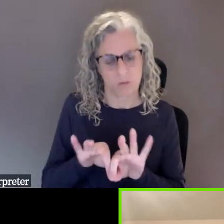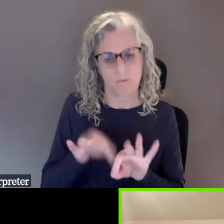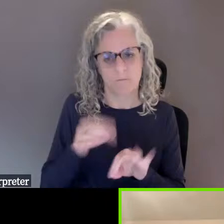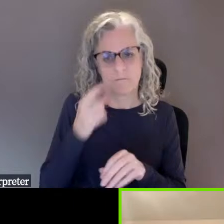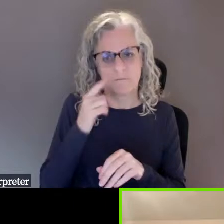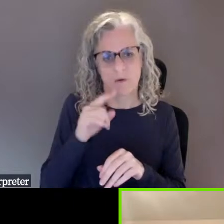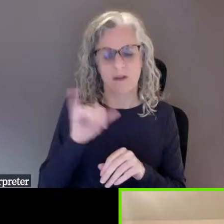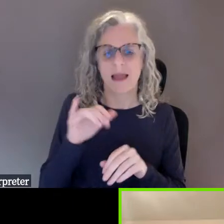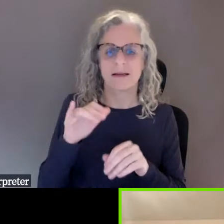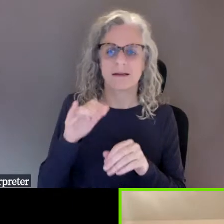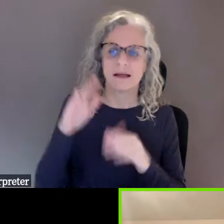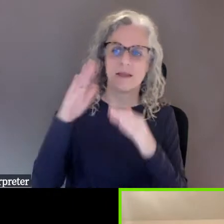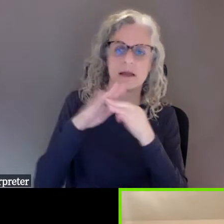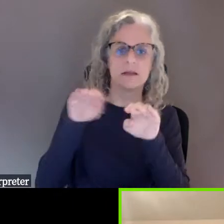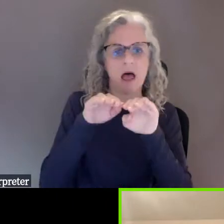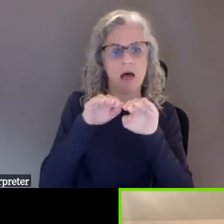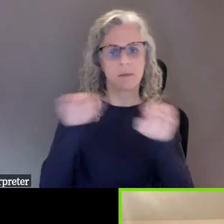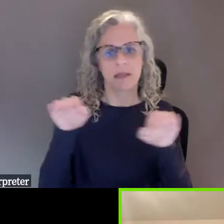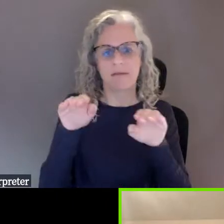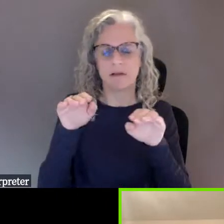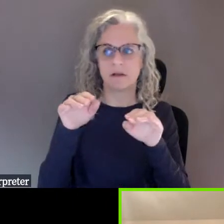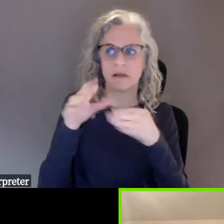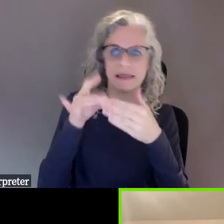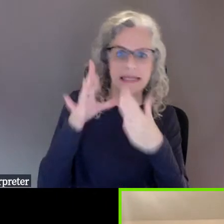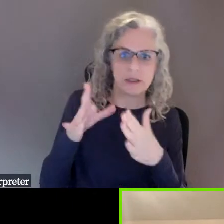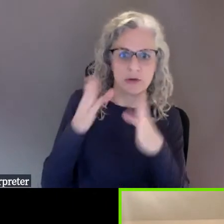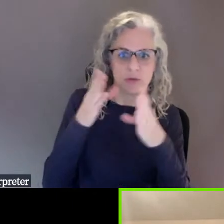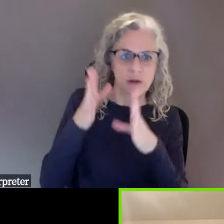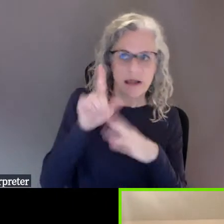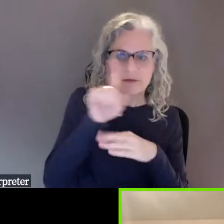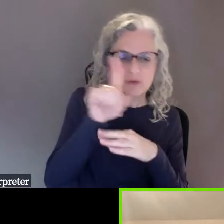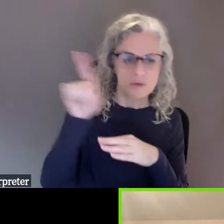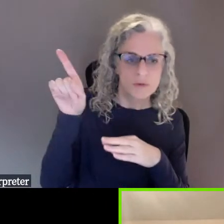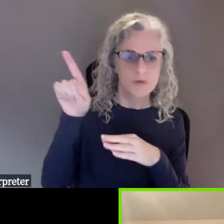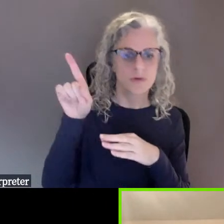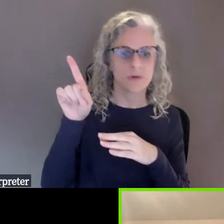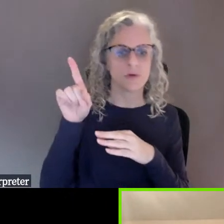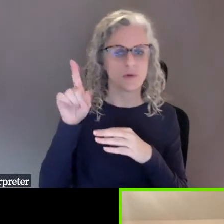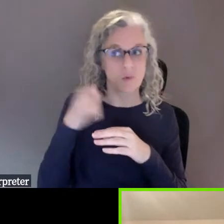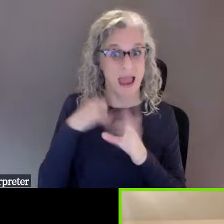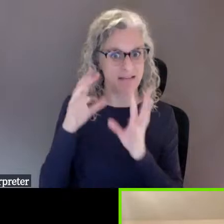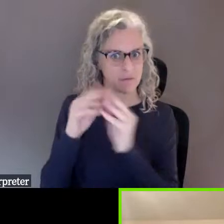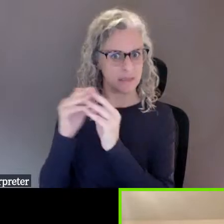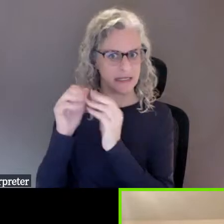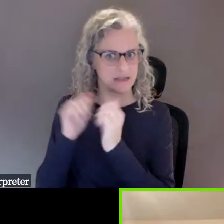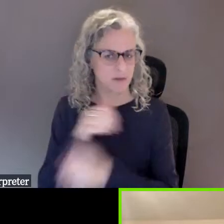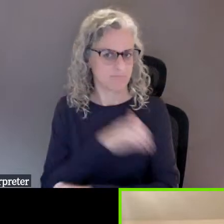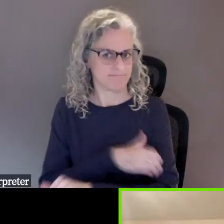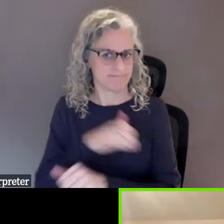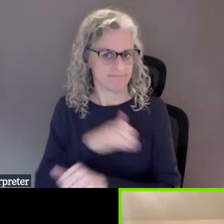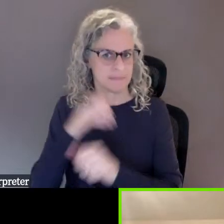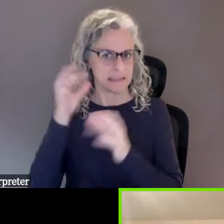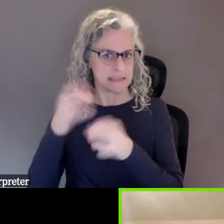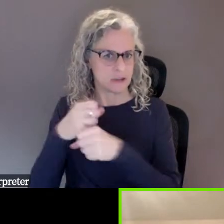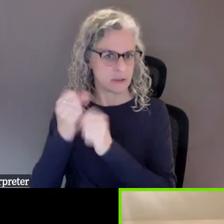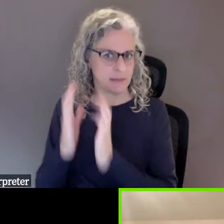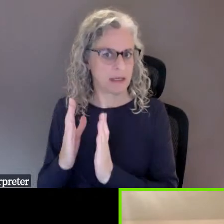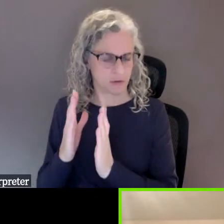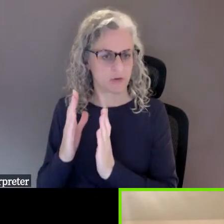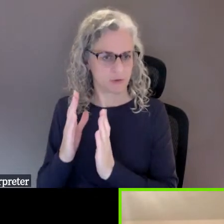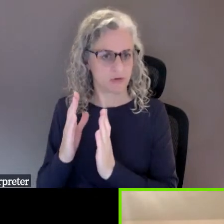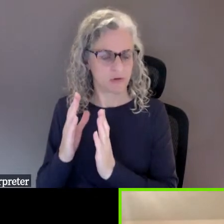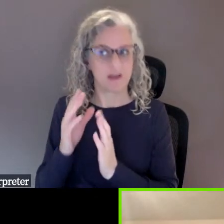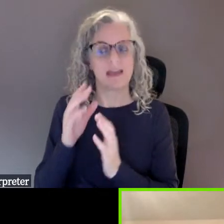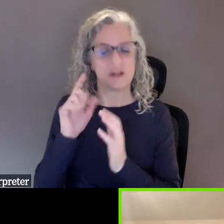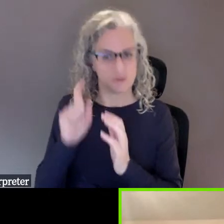level organizer leaders who are, potentially going to get meetings with some of these decision makers at some point in your campaign to have on